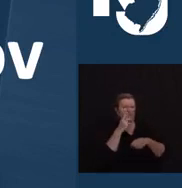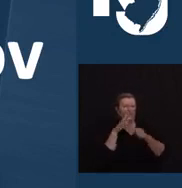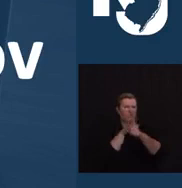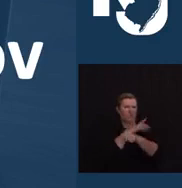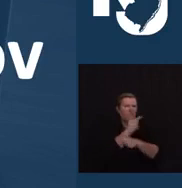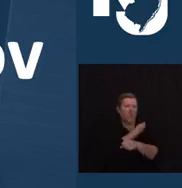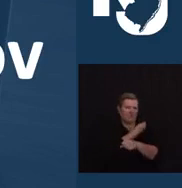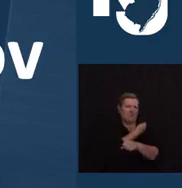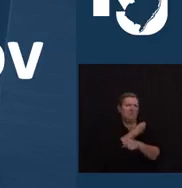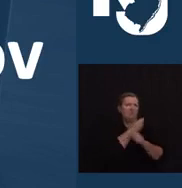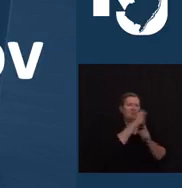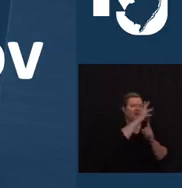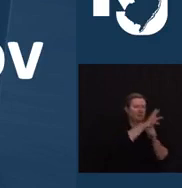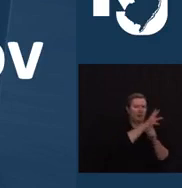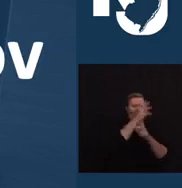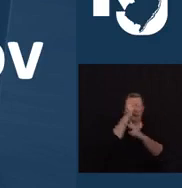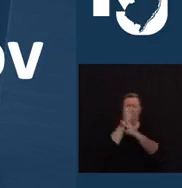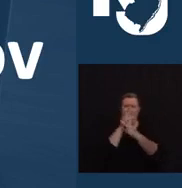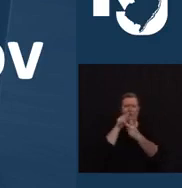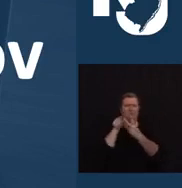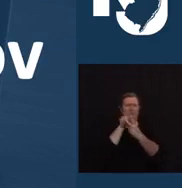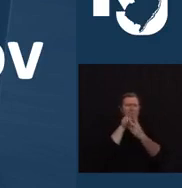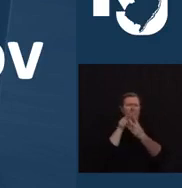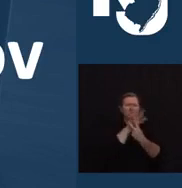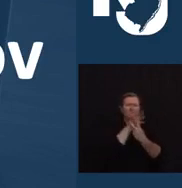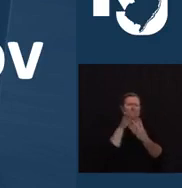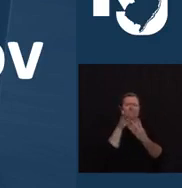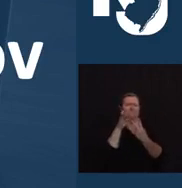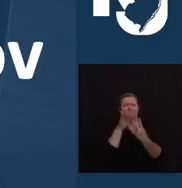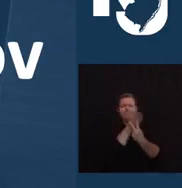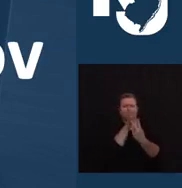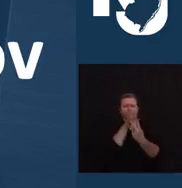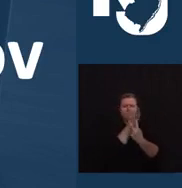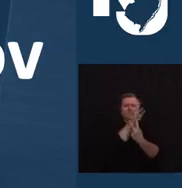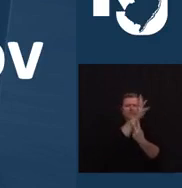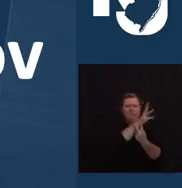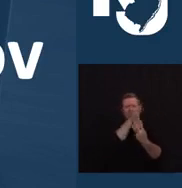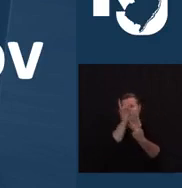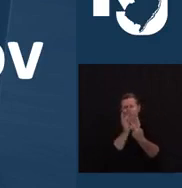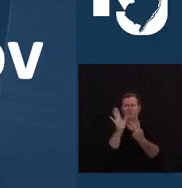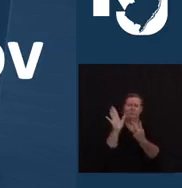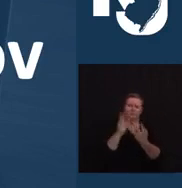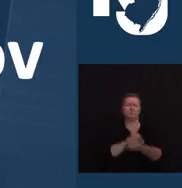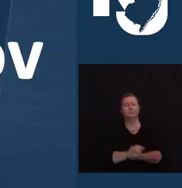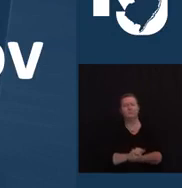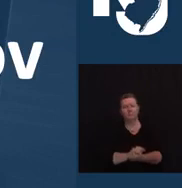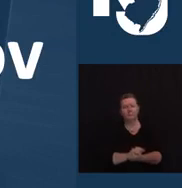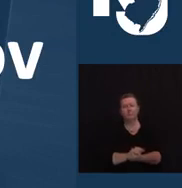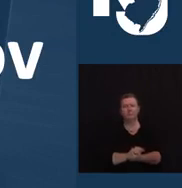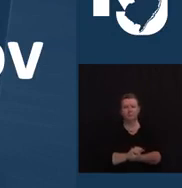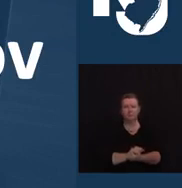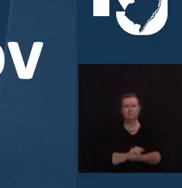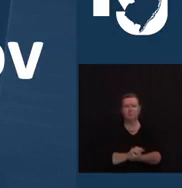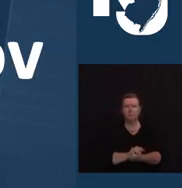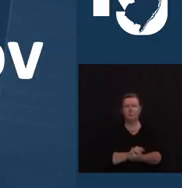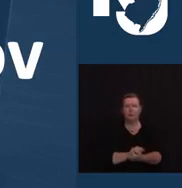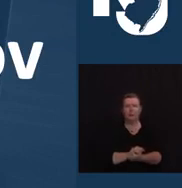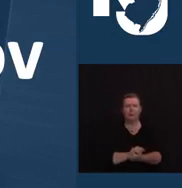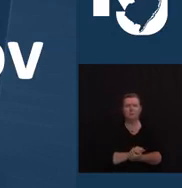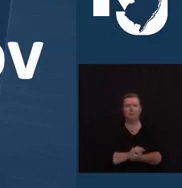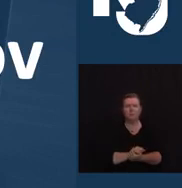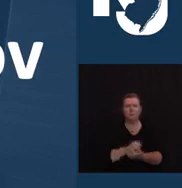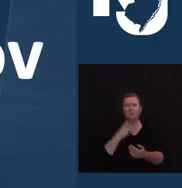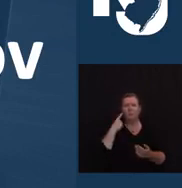or Moderna vaccine, and data for a J&J booster, by the way, is not yet finalized. And just for a point of reference,